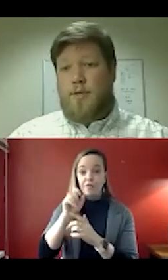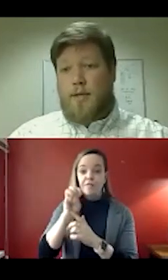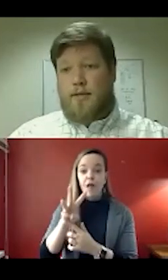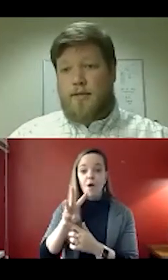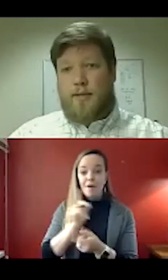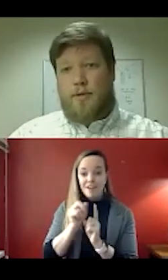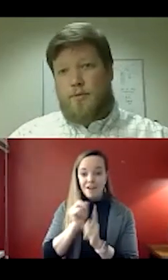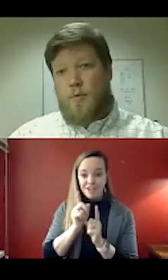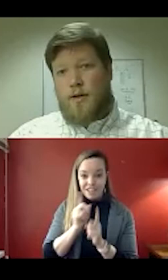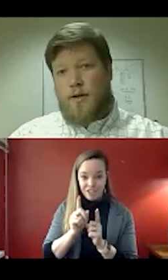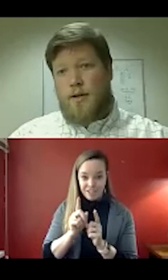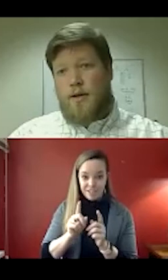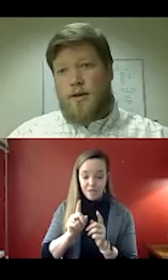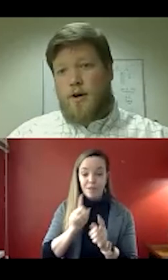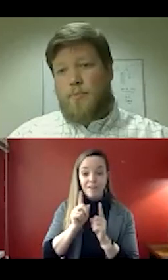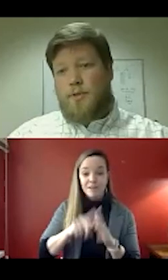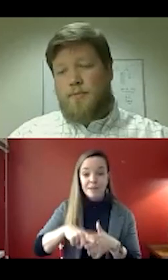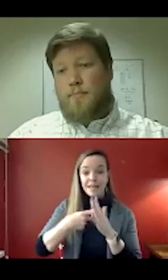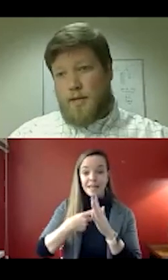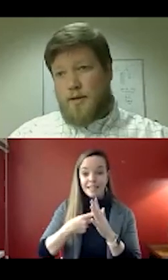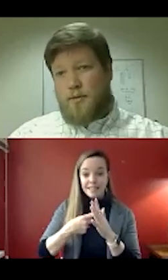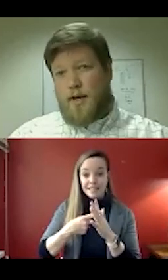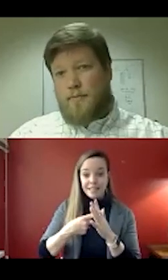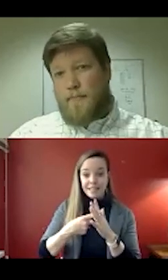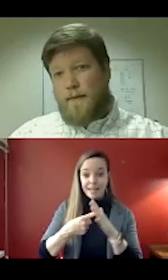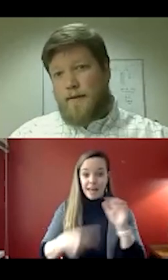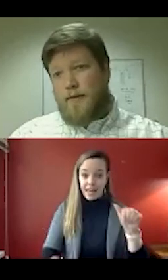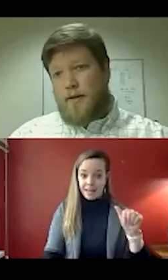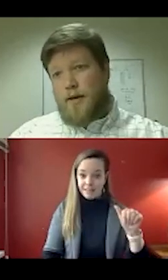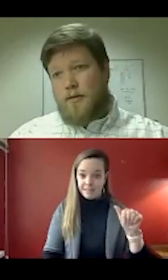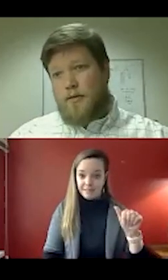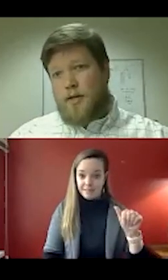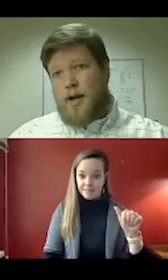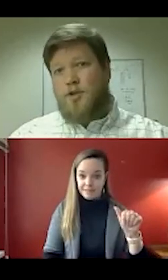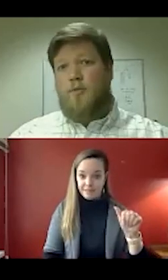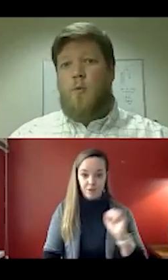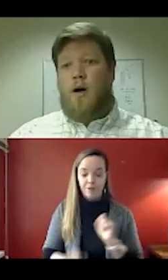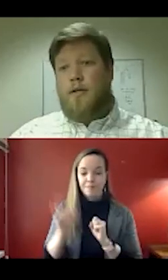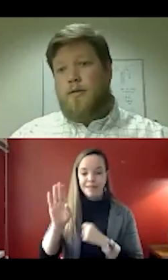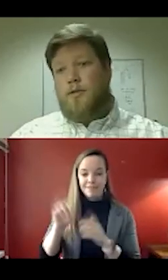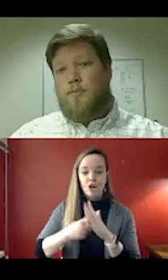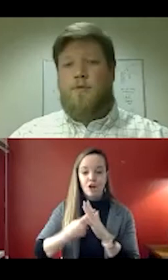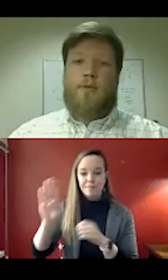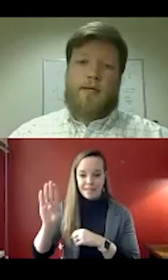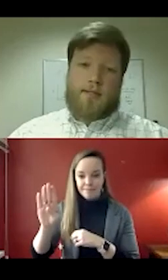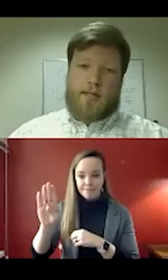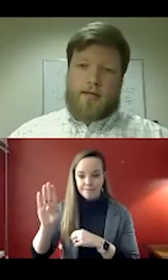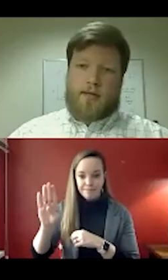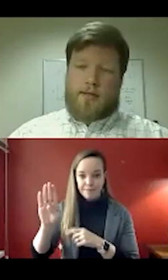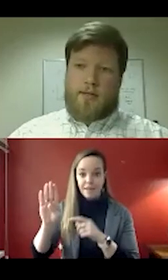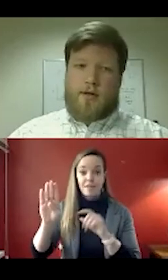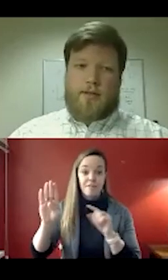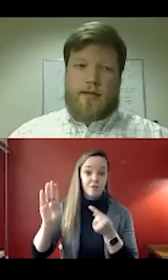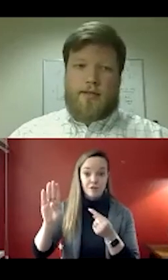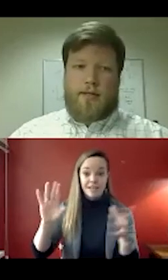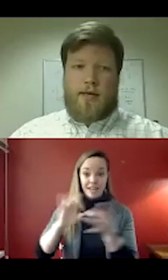conversation begins at person 1 or at person B on the right. Connection 1 jumps from B to C because